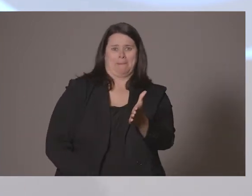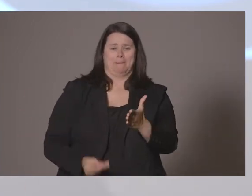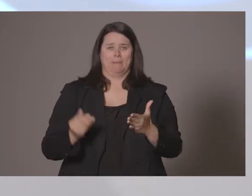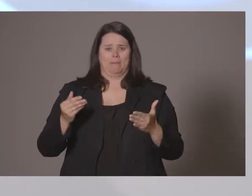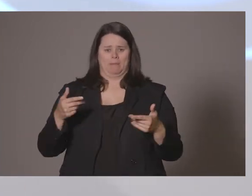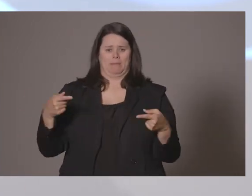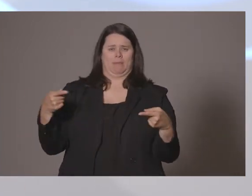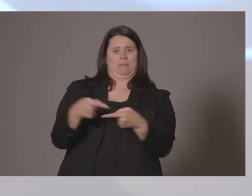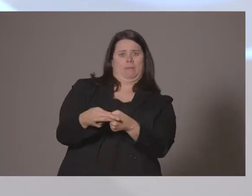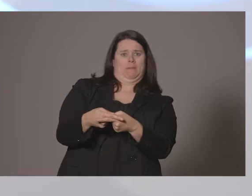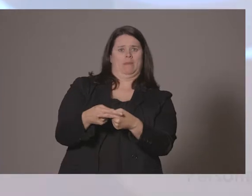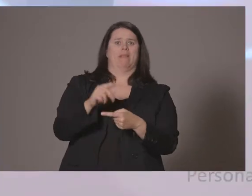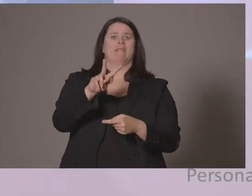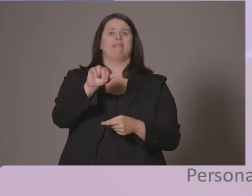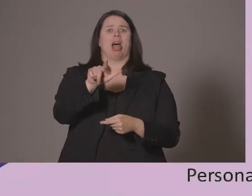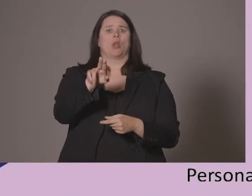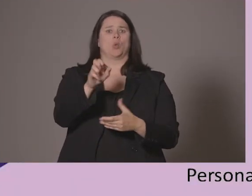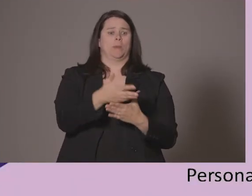clash happening.